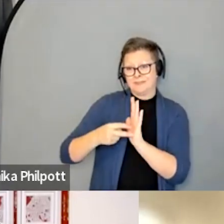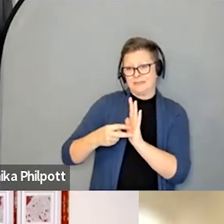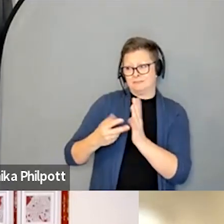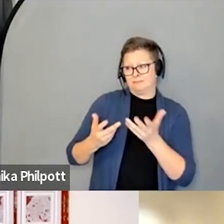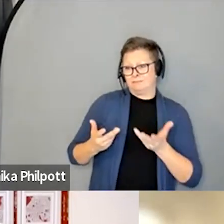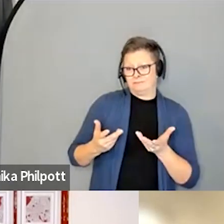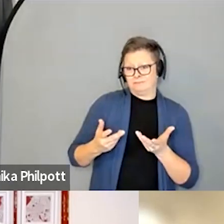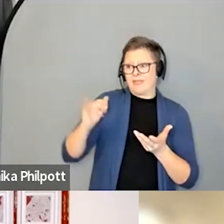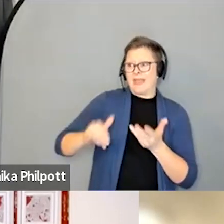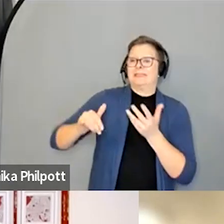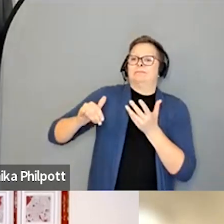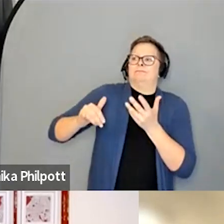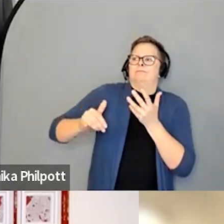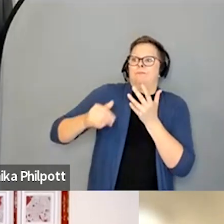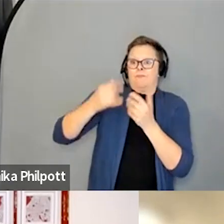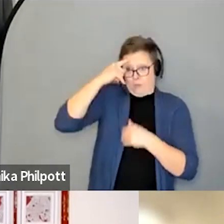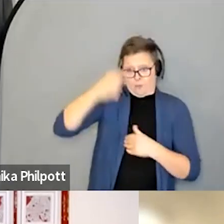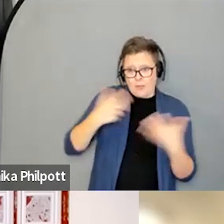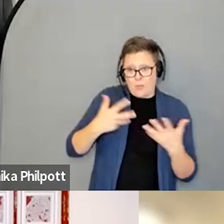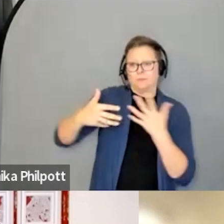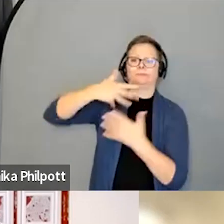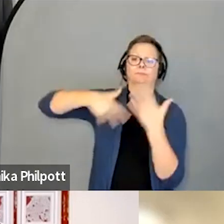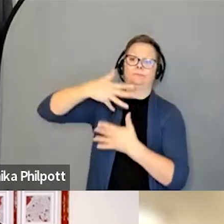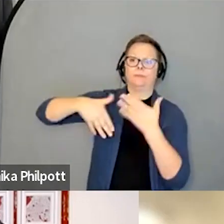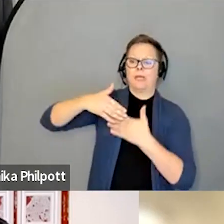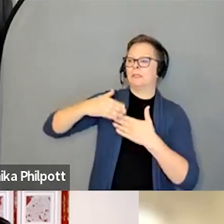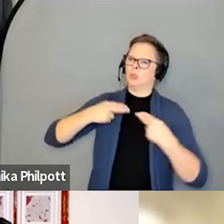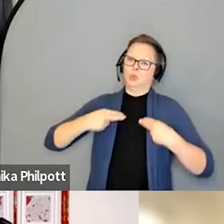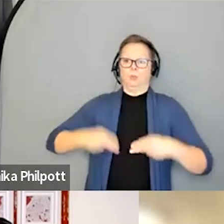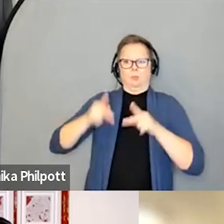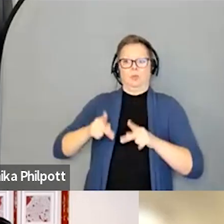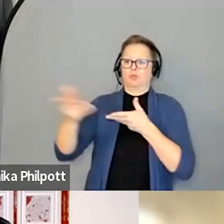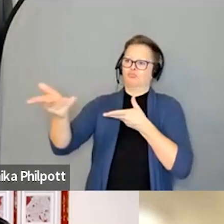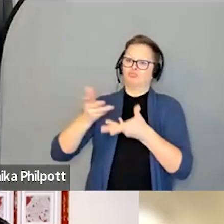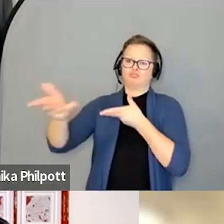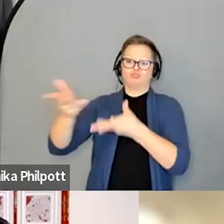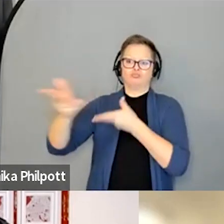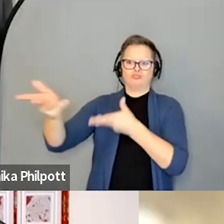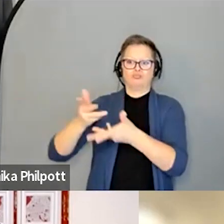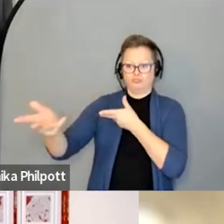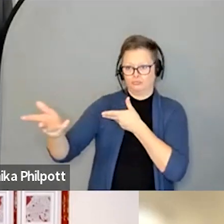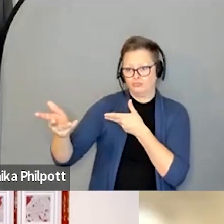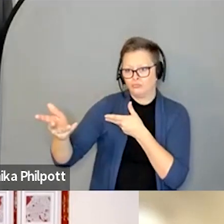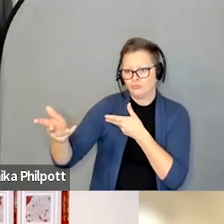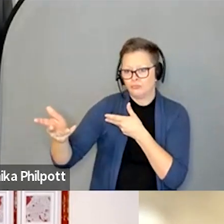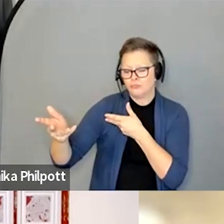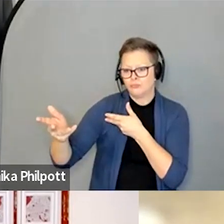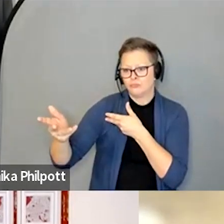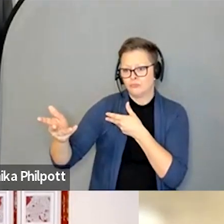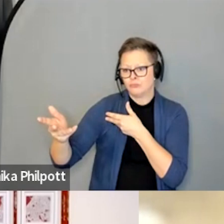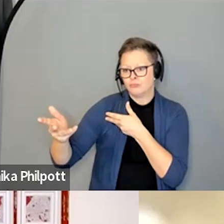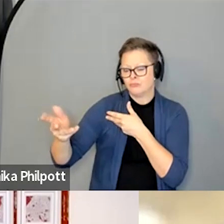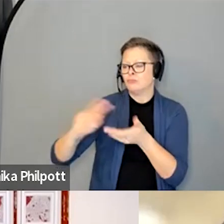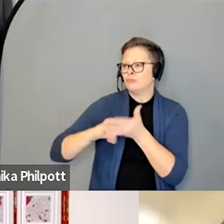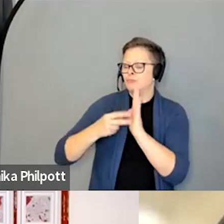It's interacting on more of a human level with that person and just being open to